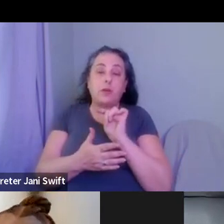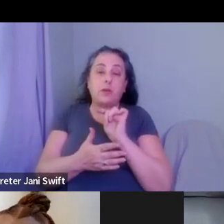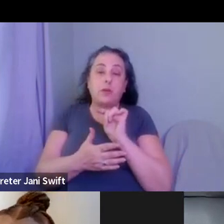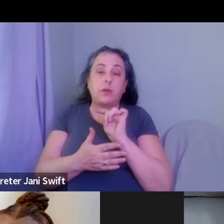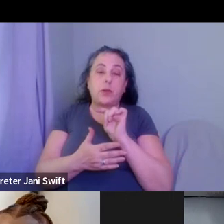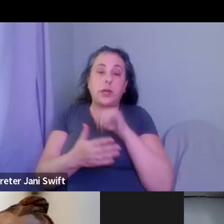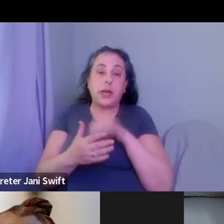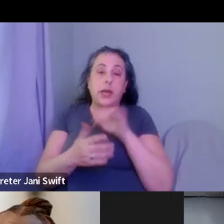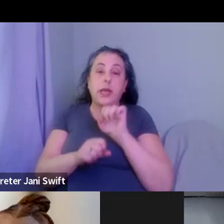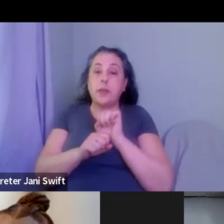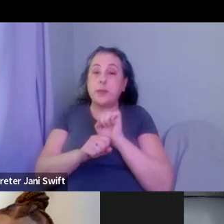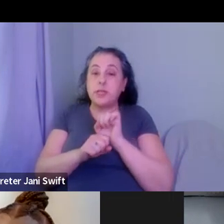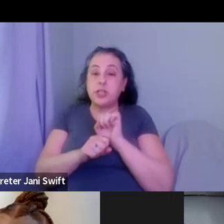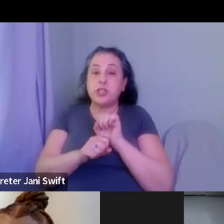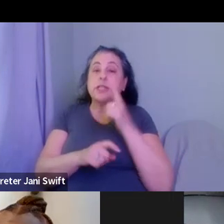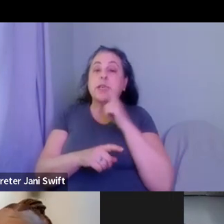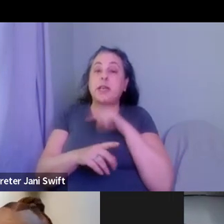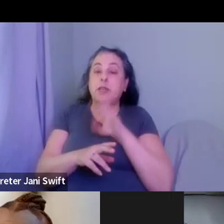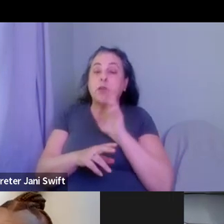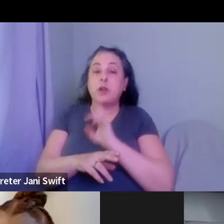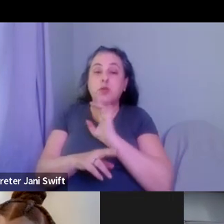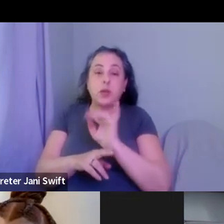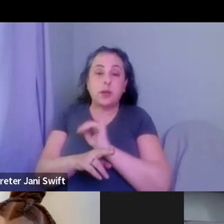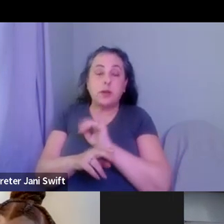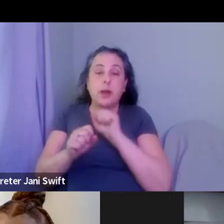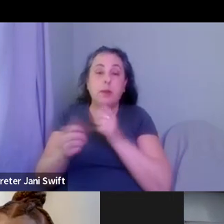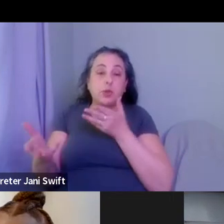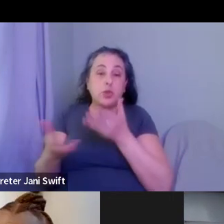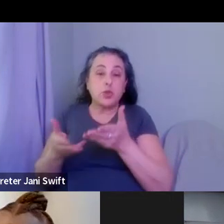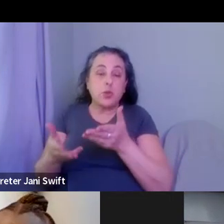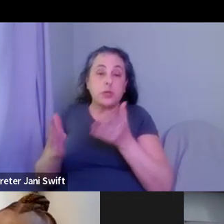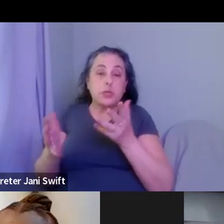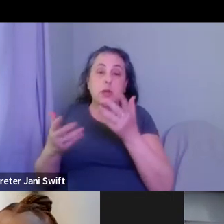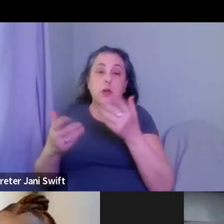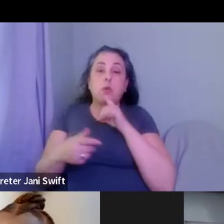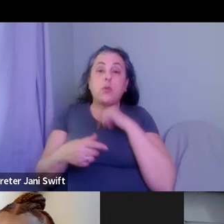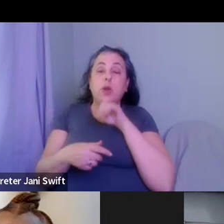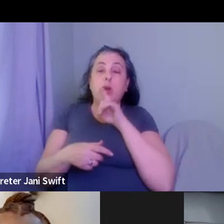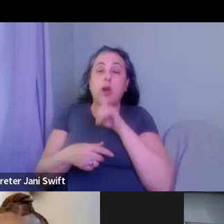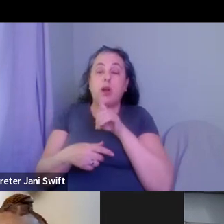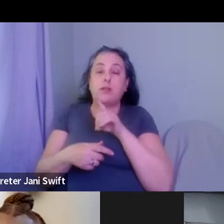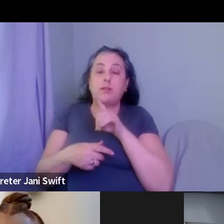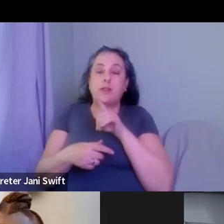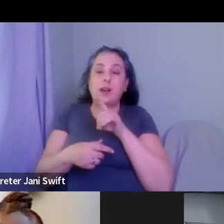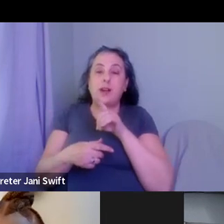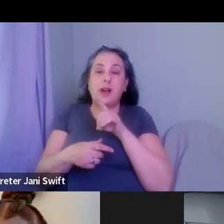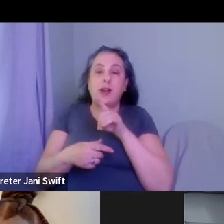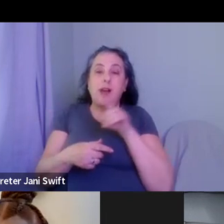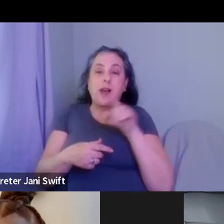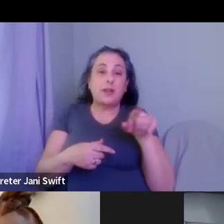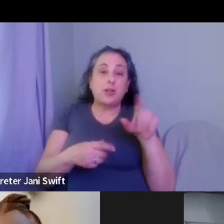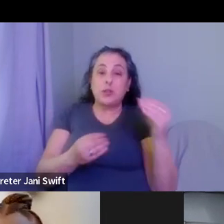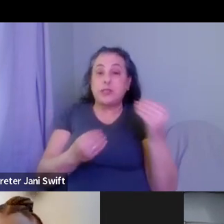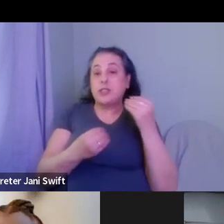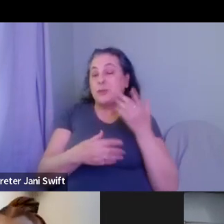in the positions in the restaurant industry to be able to serve. So it's not like you are teaching